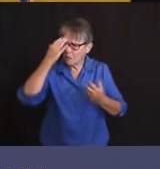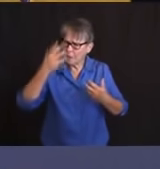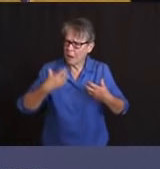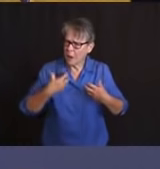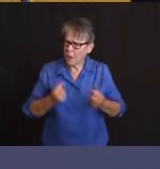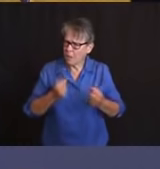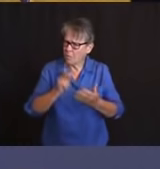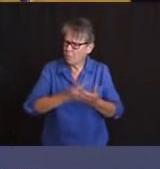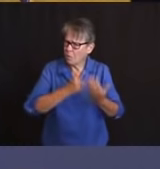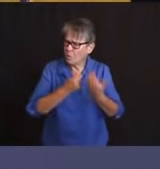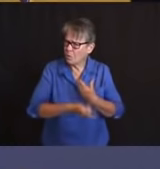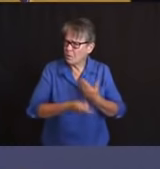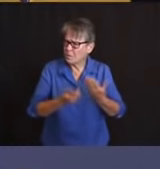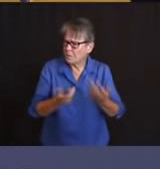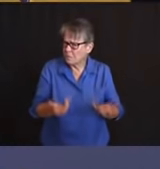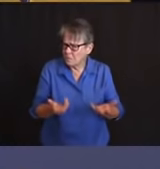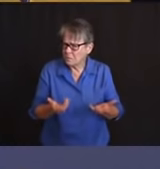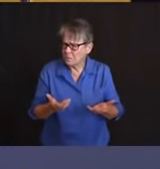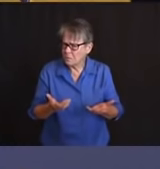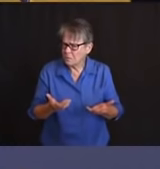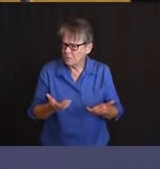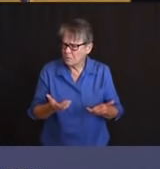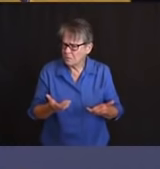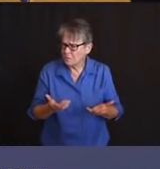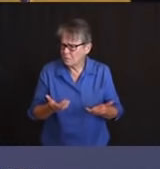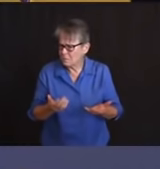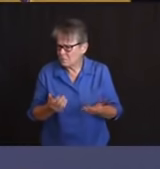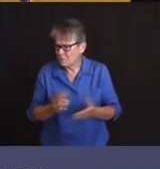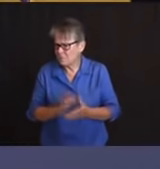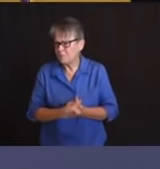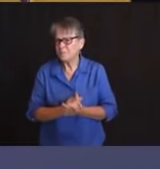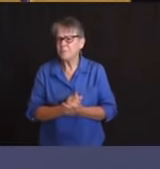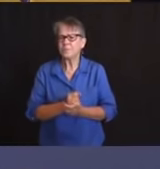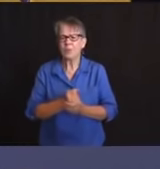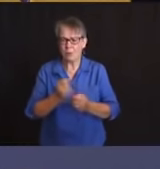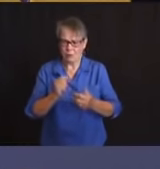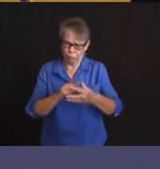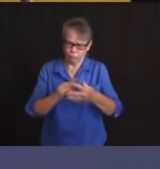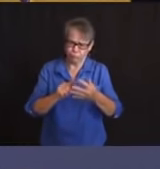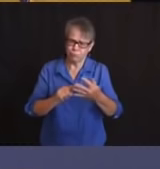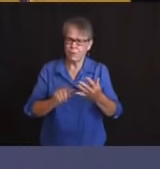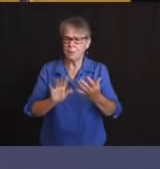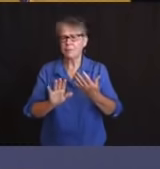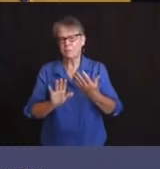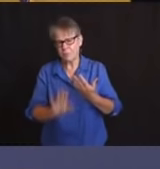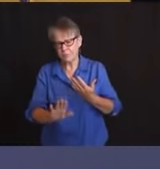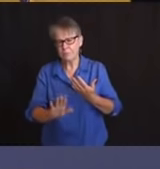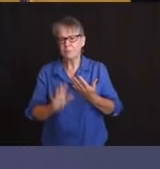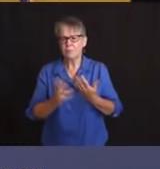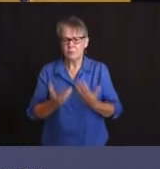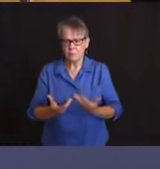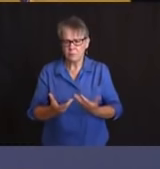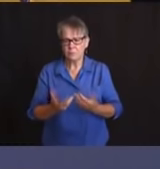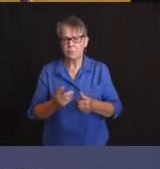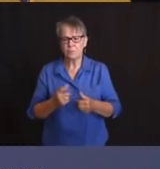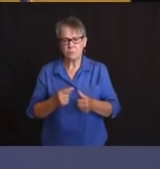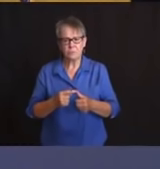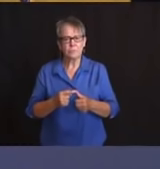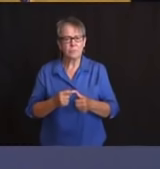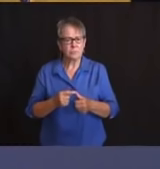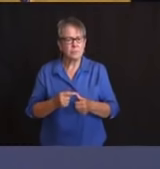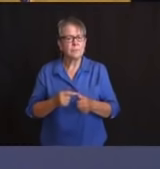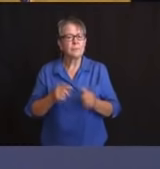Kevin, you should dive in. I think you said exactly this, and I think this is on me. I implied it was all private schools, and that's not true.